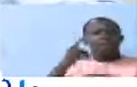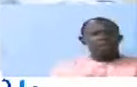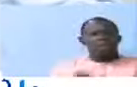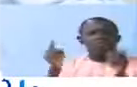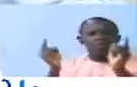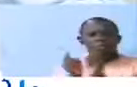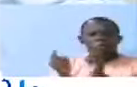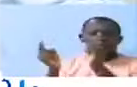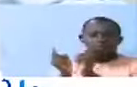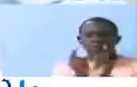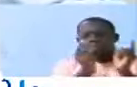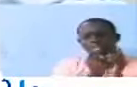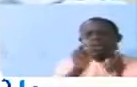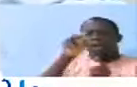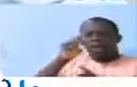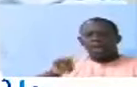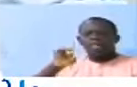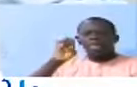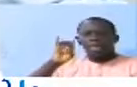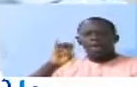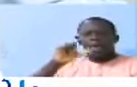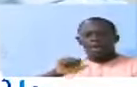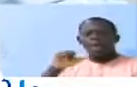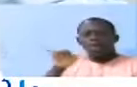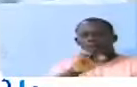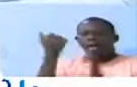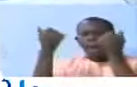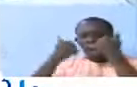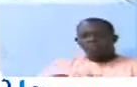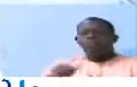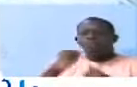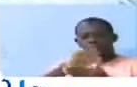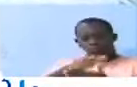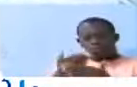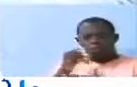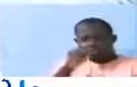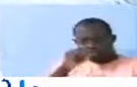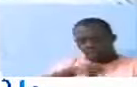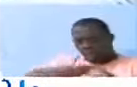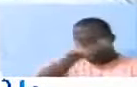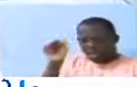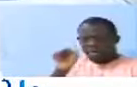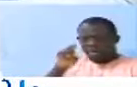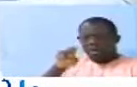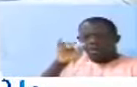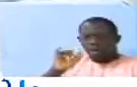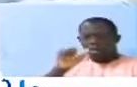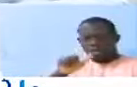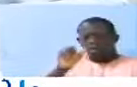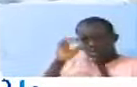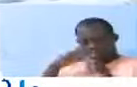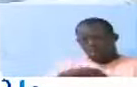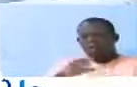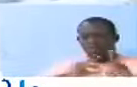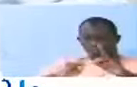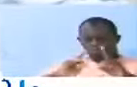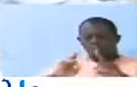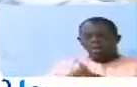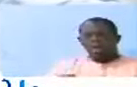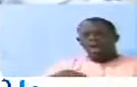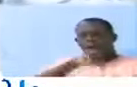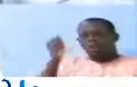also discuss your numerous encounters with the NIA. And some of the things